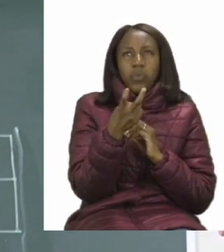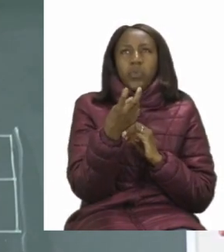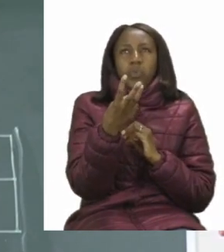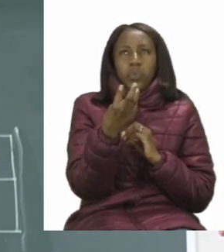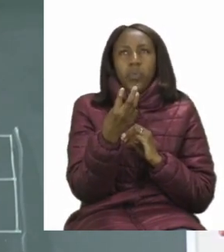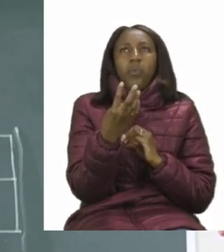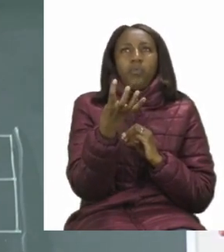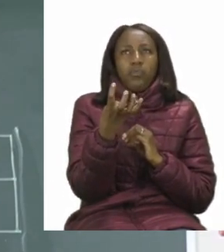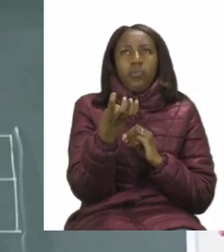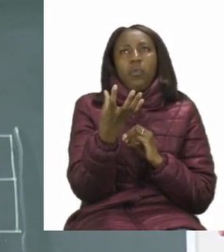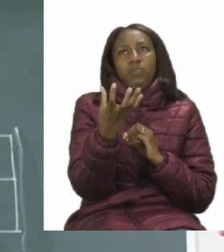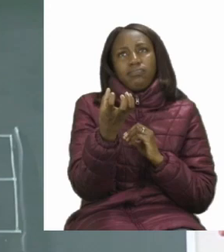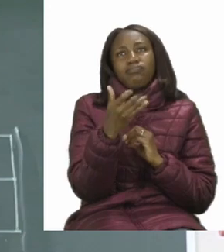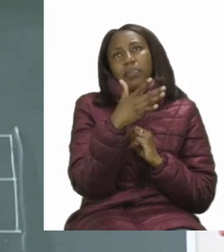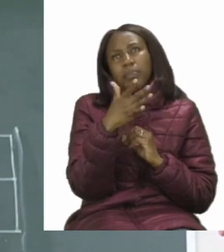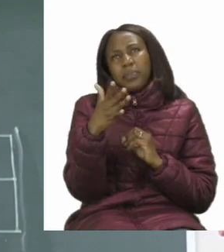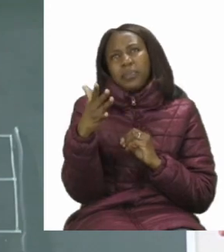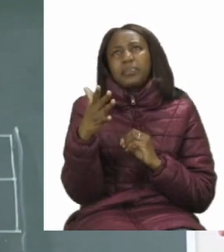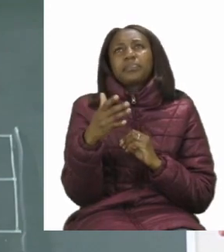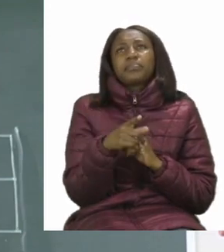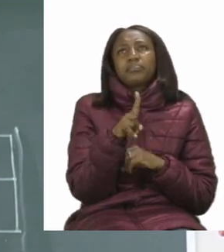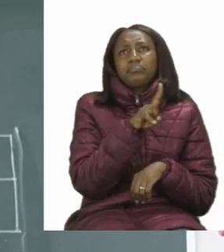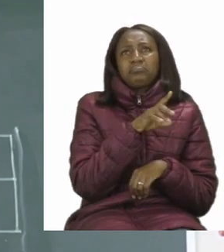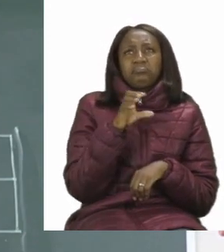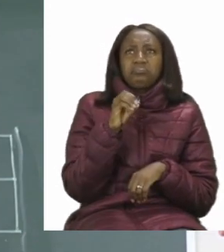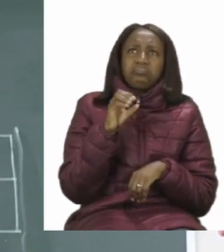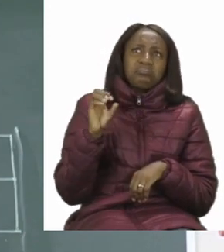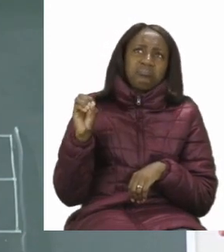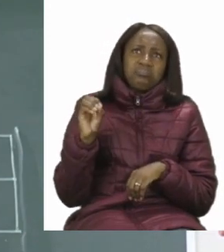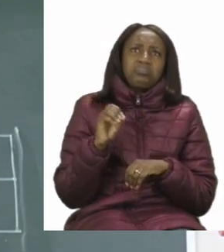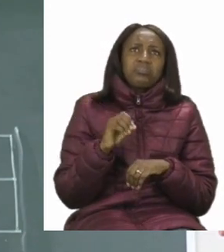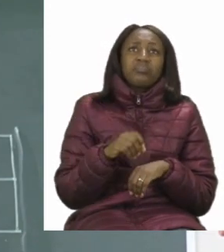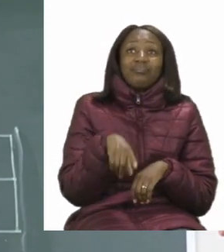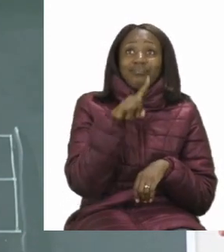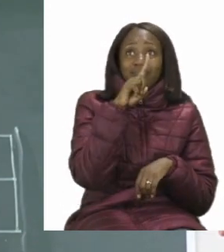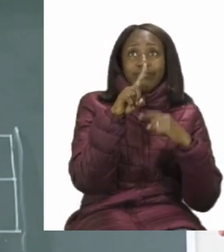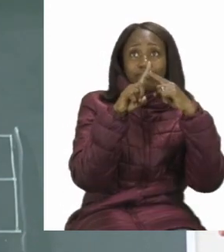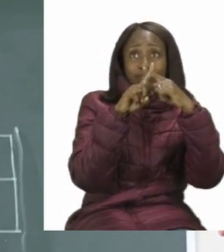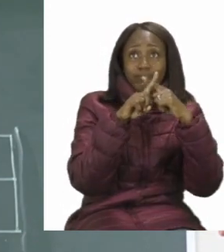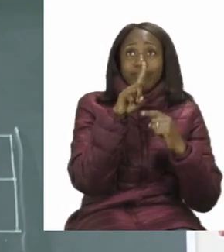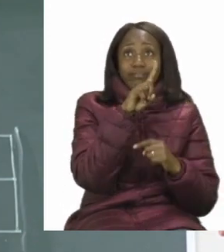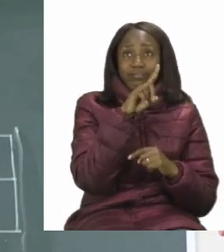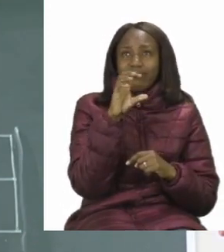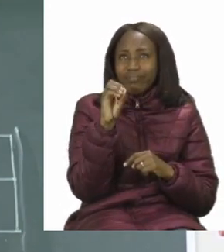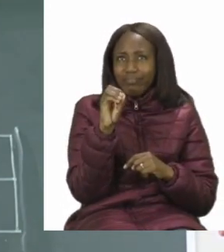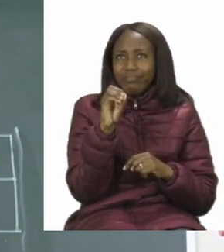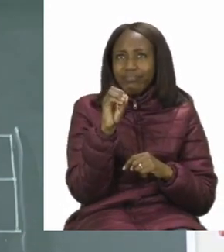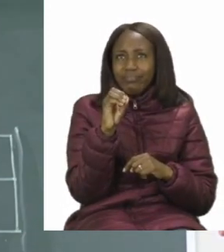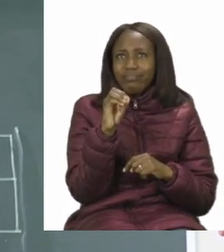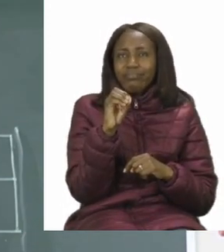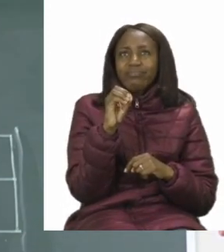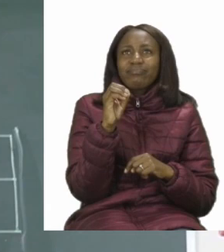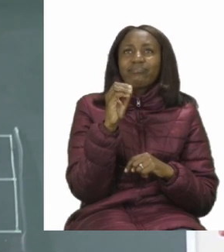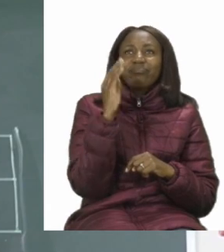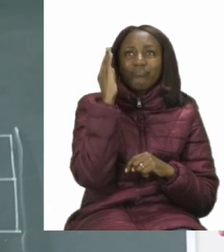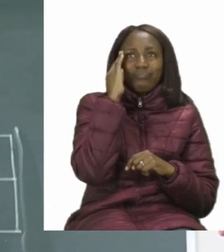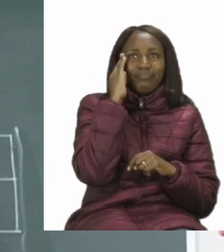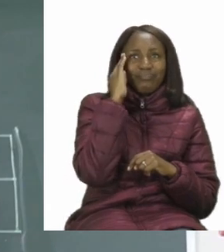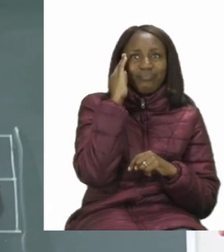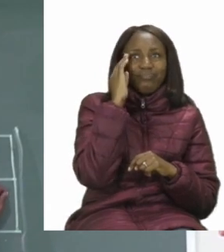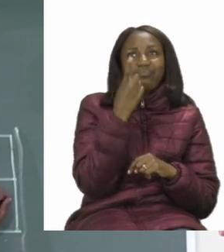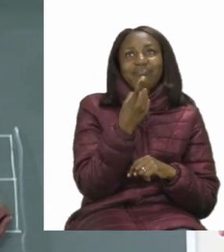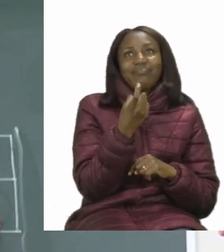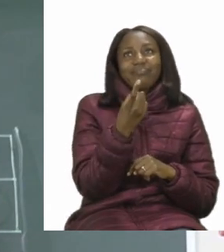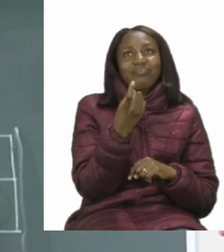do. The last one says 1 times 10, and 1 times 10 is